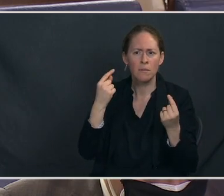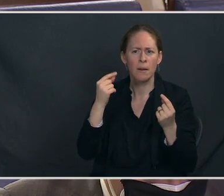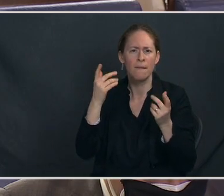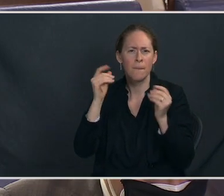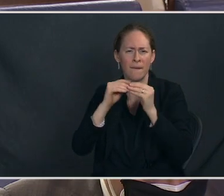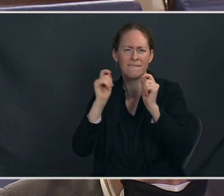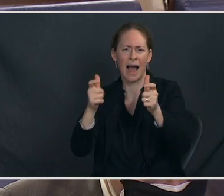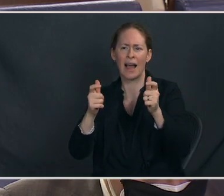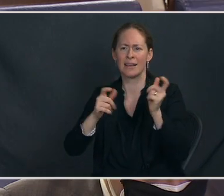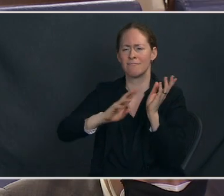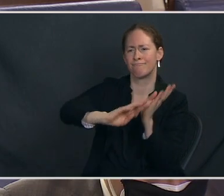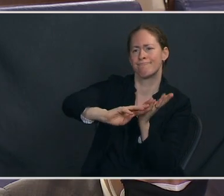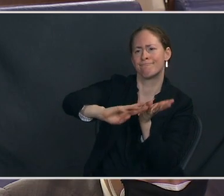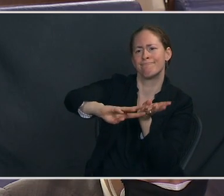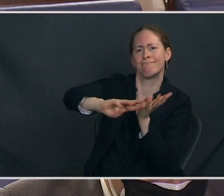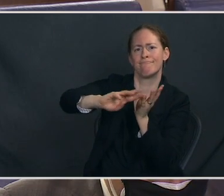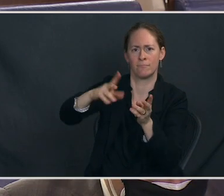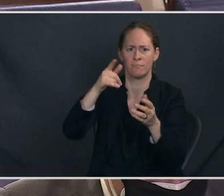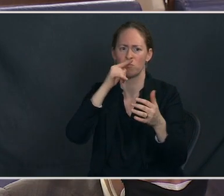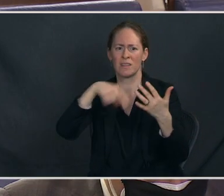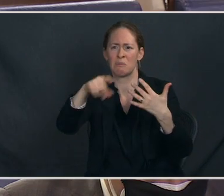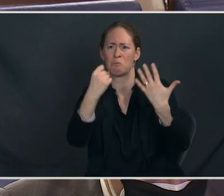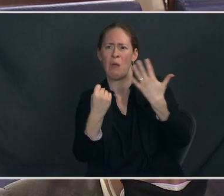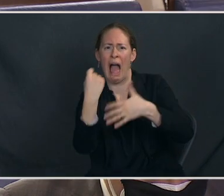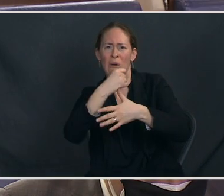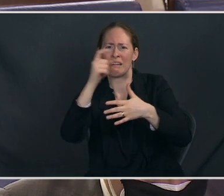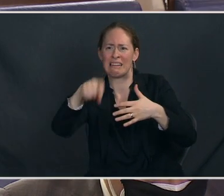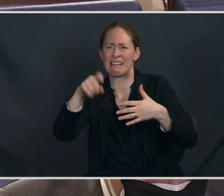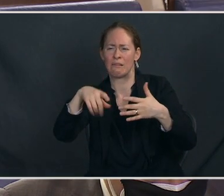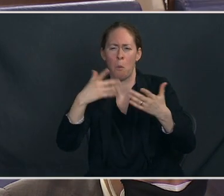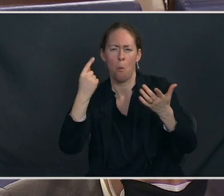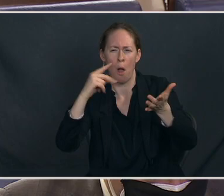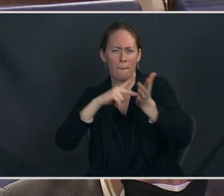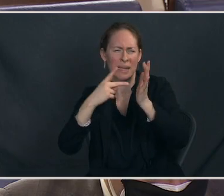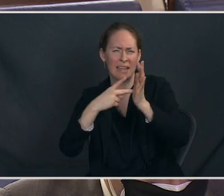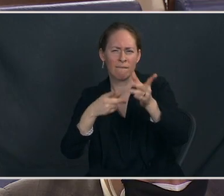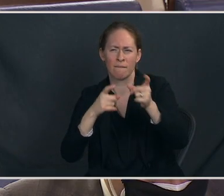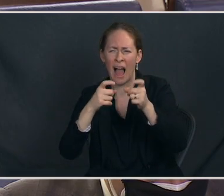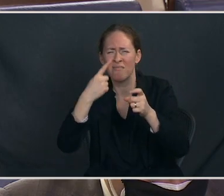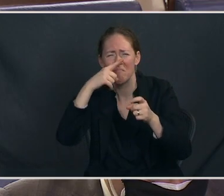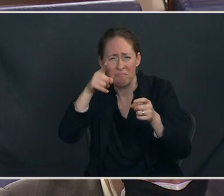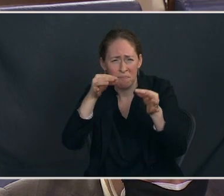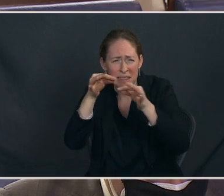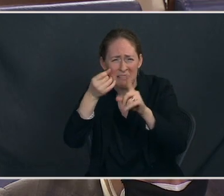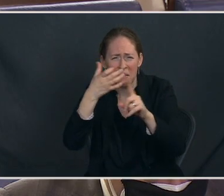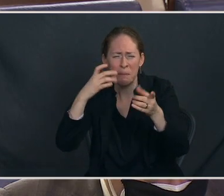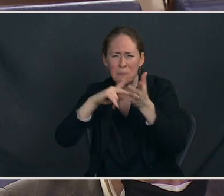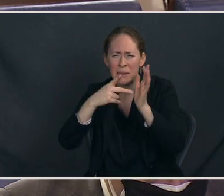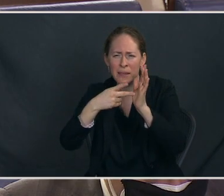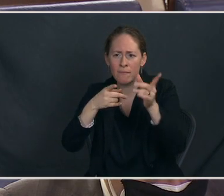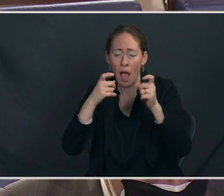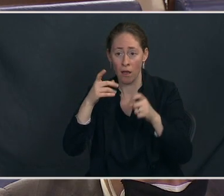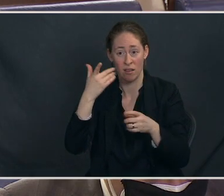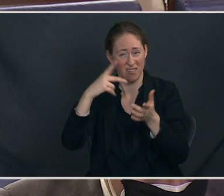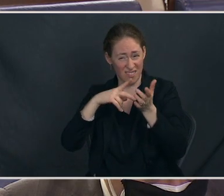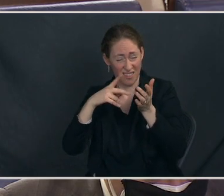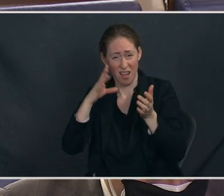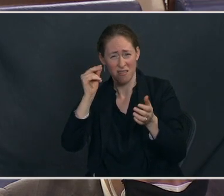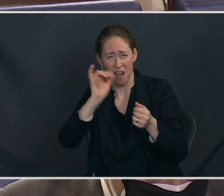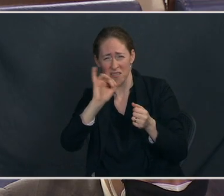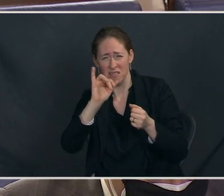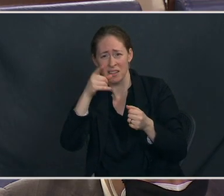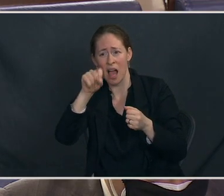is more quickly? How should governors interpret that? And you know, will you provide more detailed guidance to state